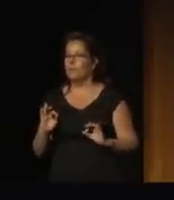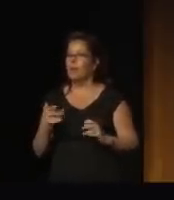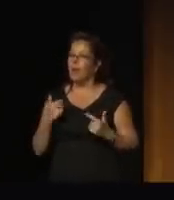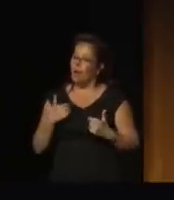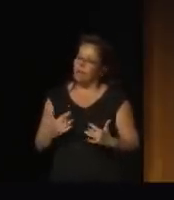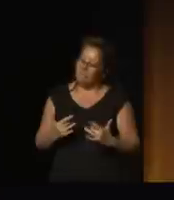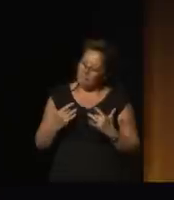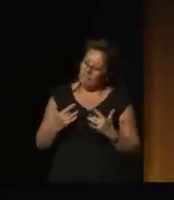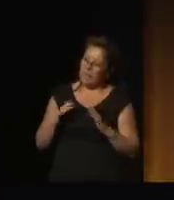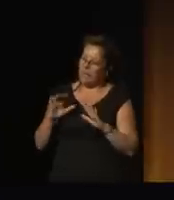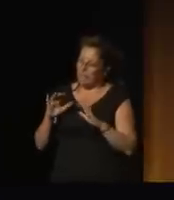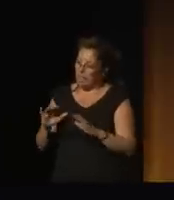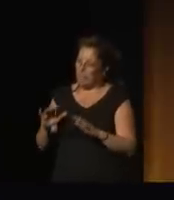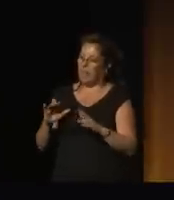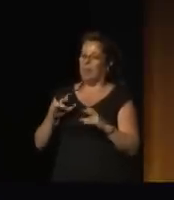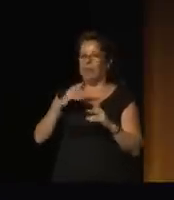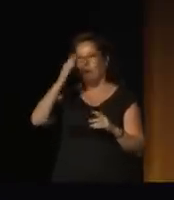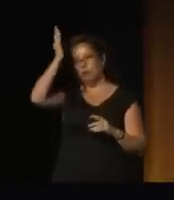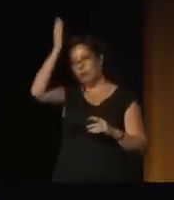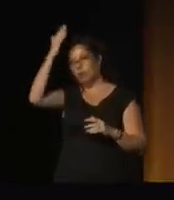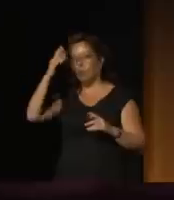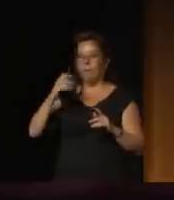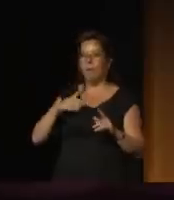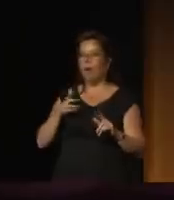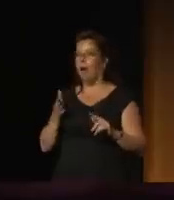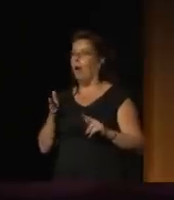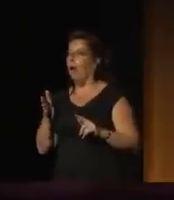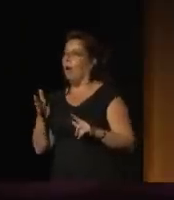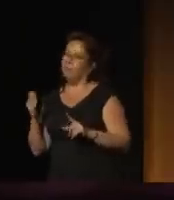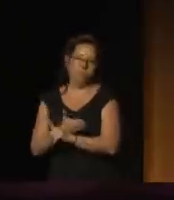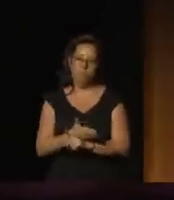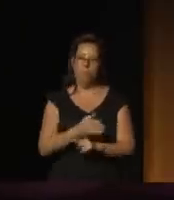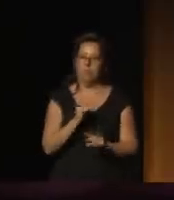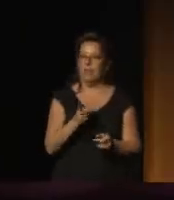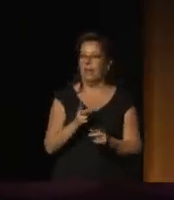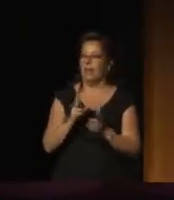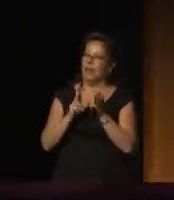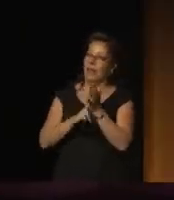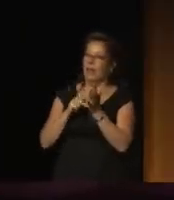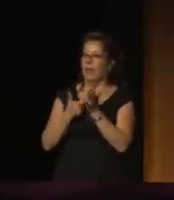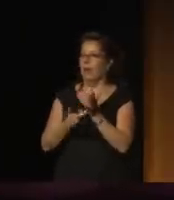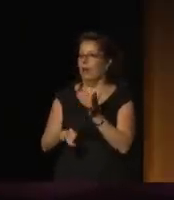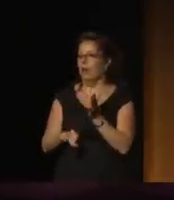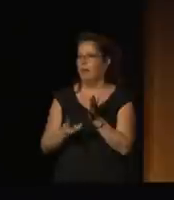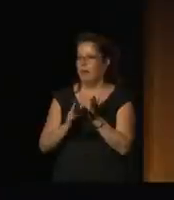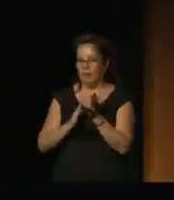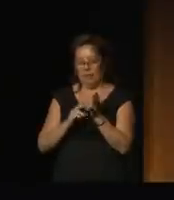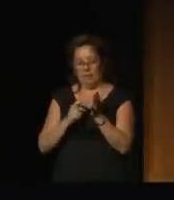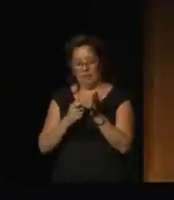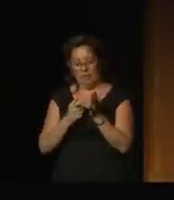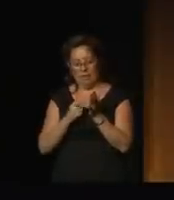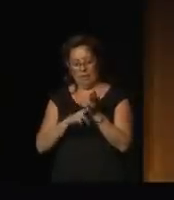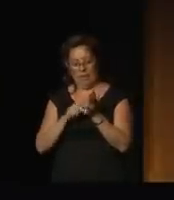movement. I think that Trump flip-flopped again. It looked like he was headed in the right direction, and then the NRA came and had dinner at the White House, and then he